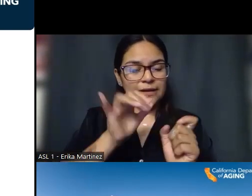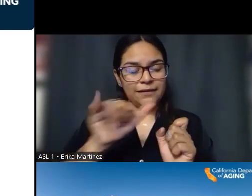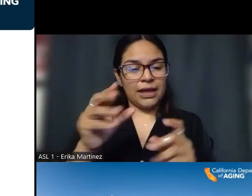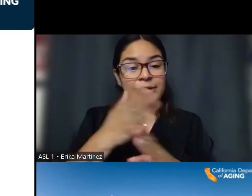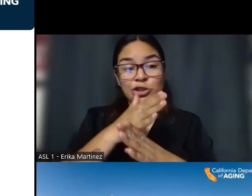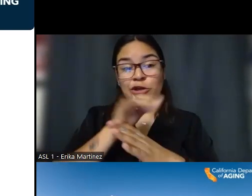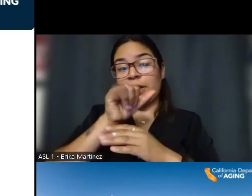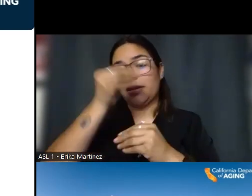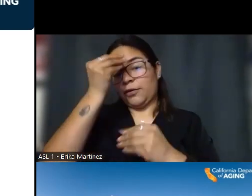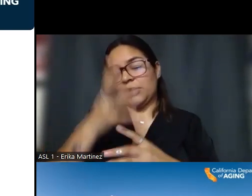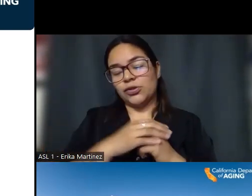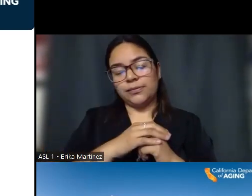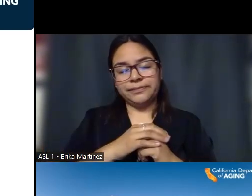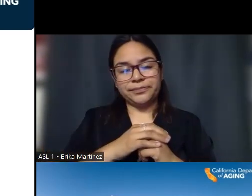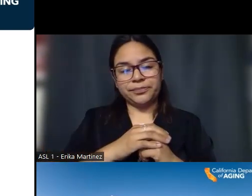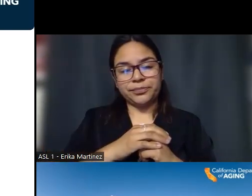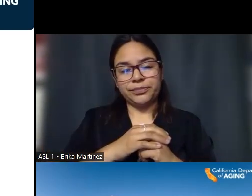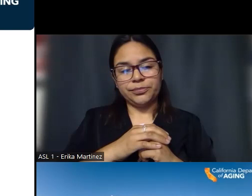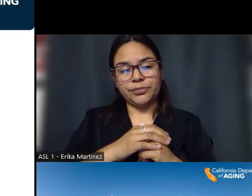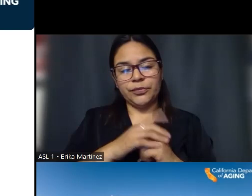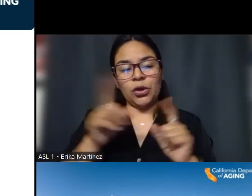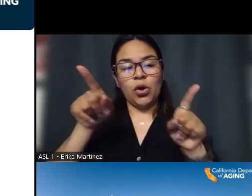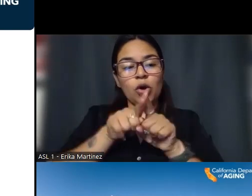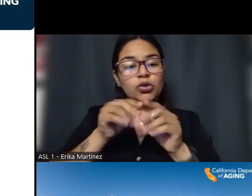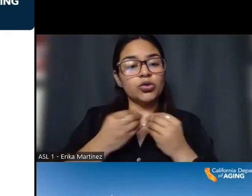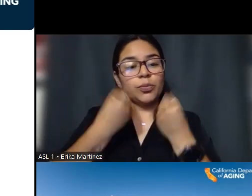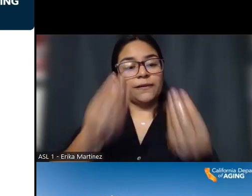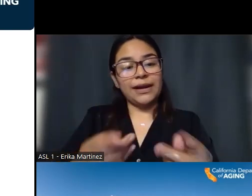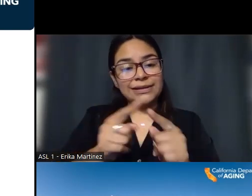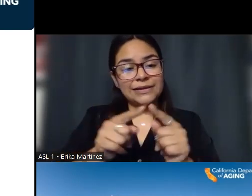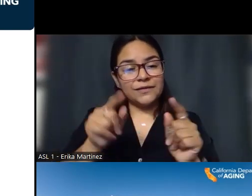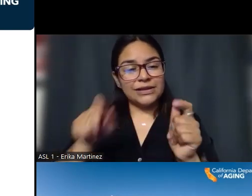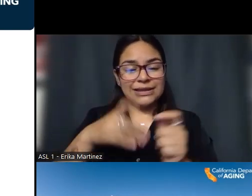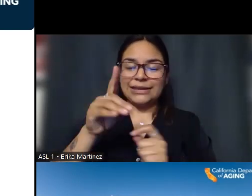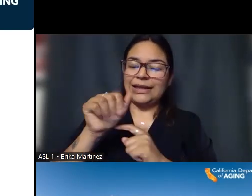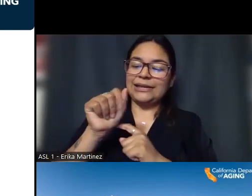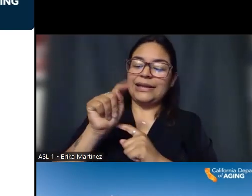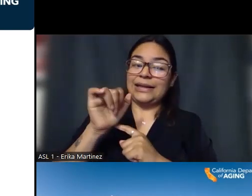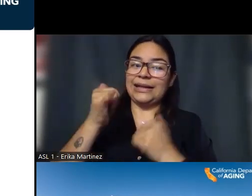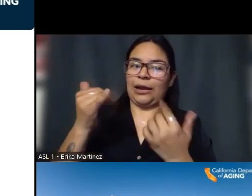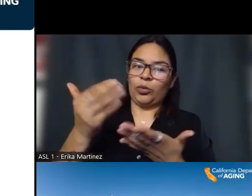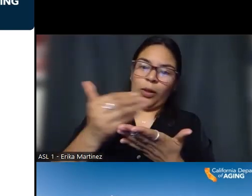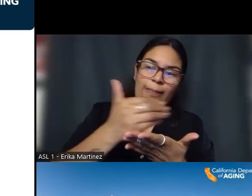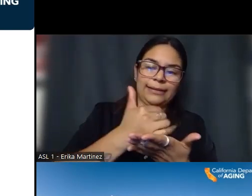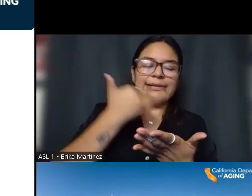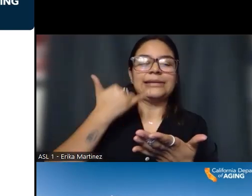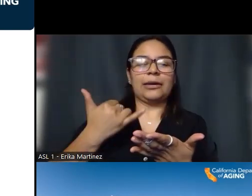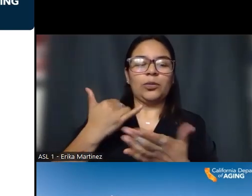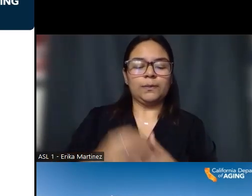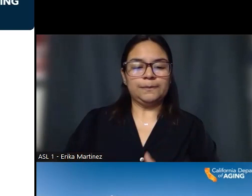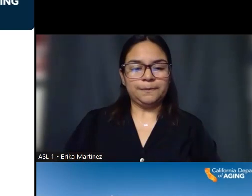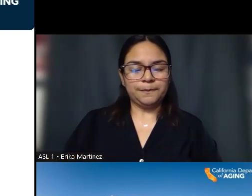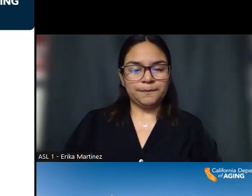They also are required to provide specific data to CDA, and we're in the process of collecting this data right now. Next slide.